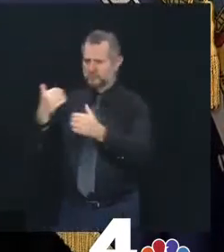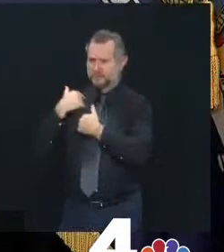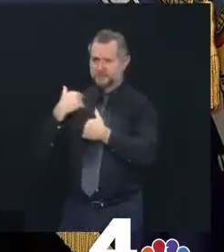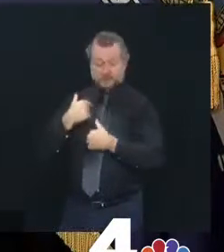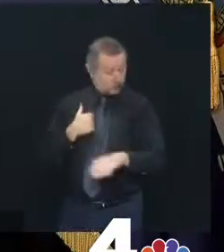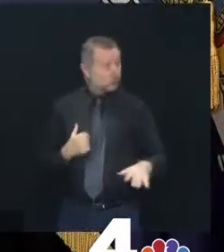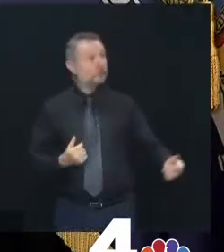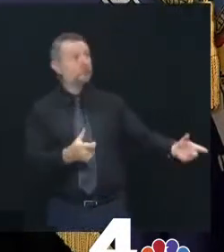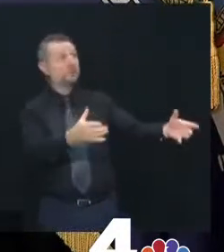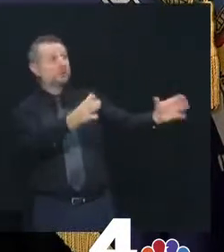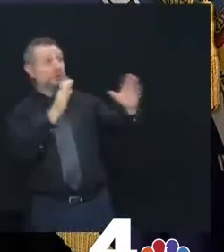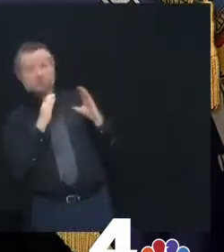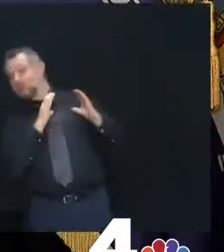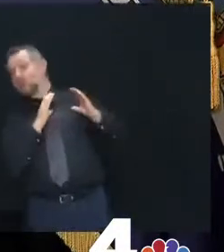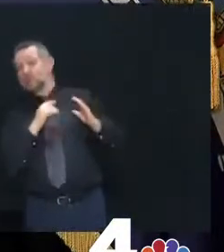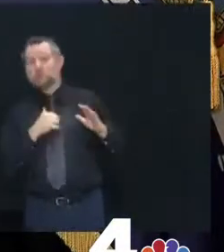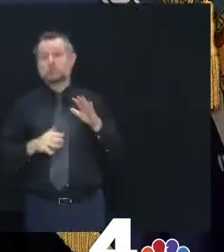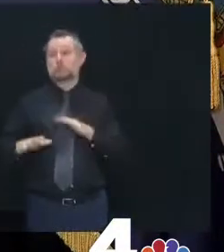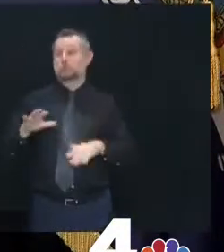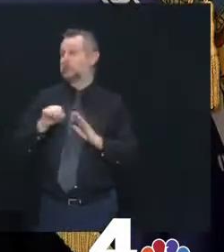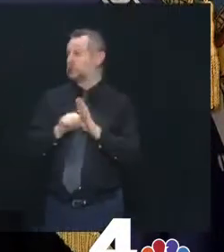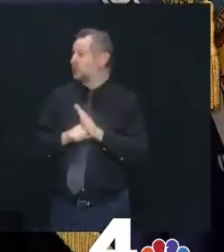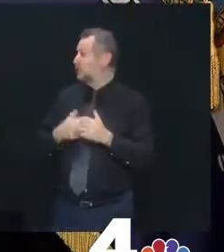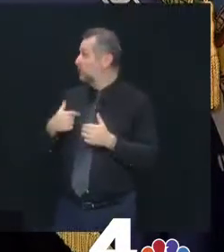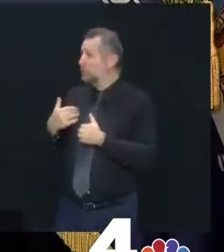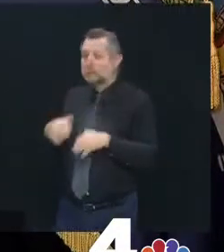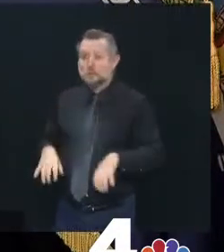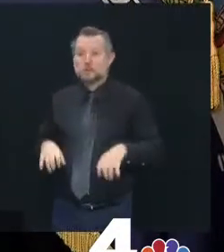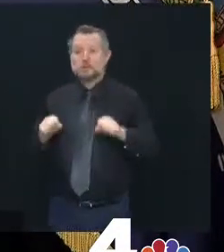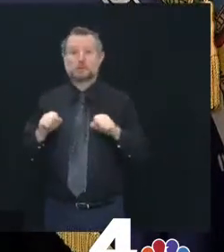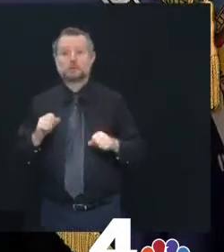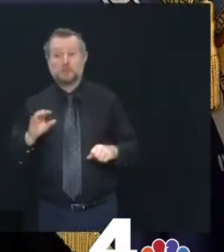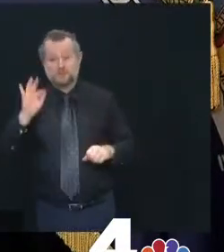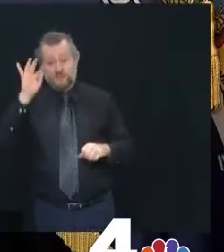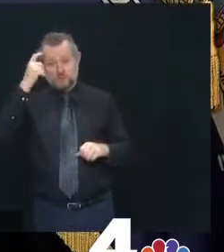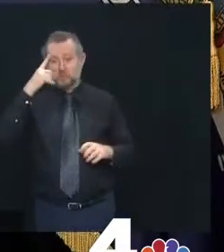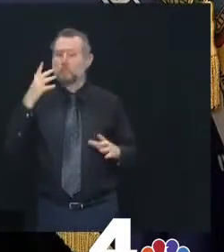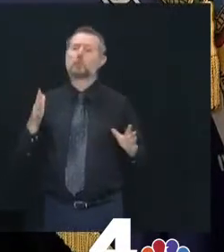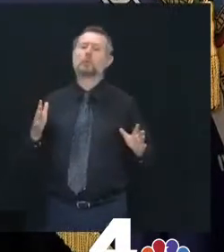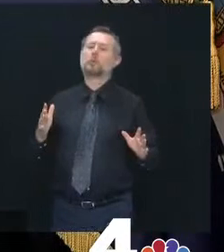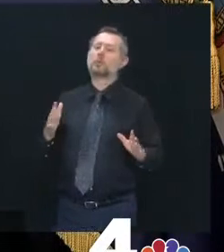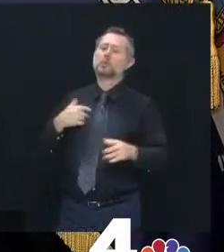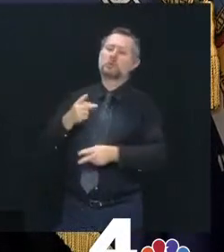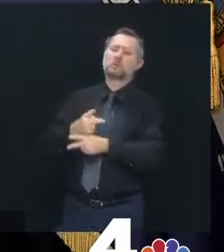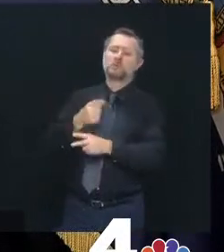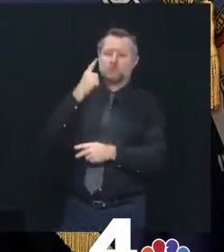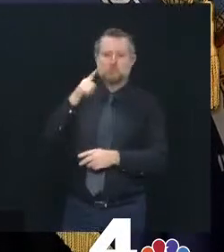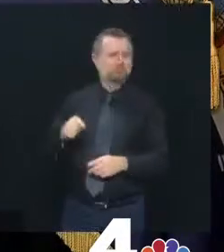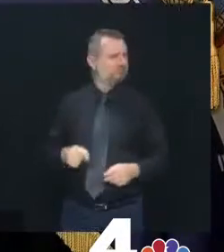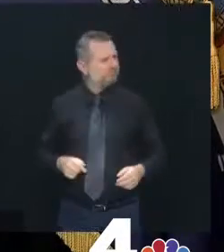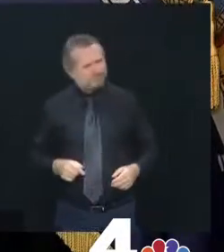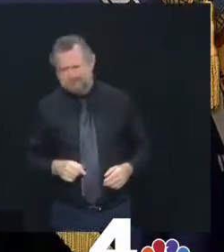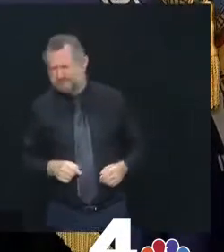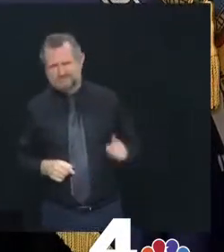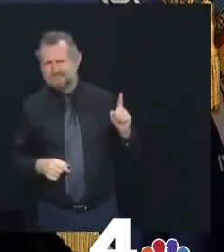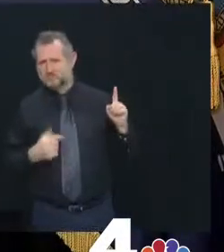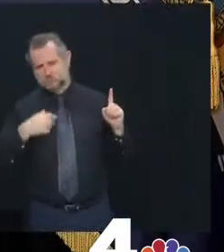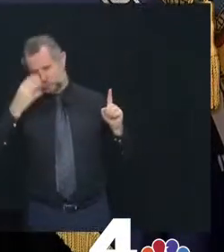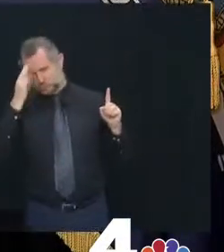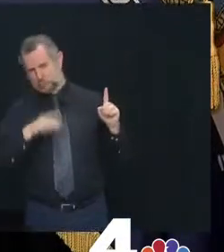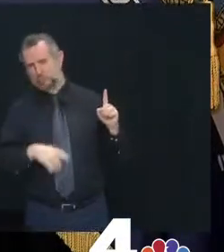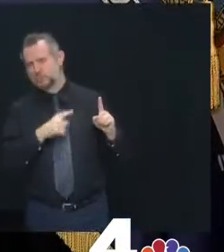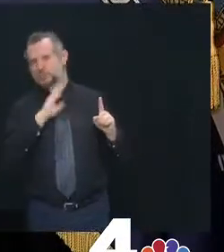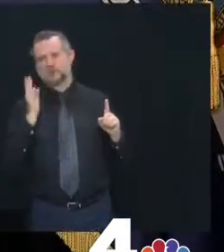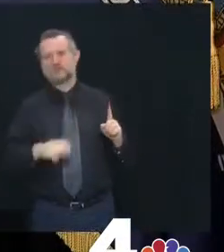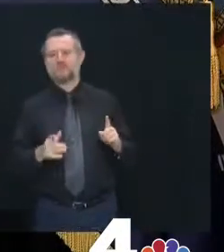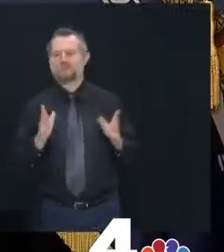that the federal government says, don't worry, we're going to administer it, right? Chance of that happening is